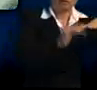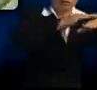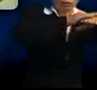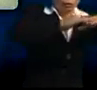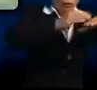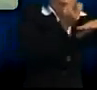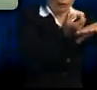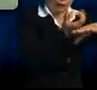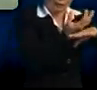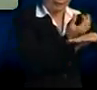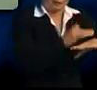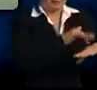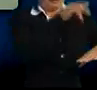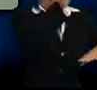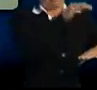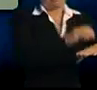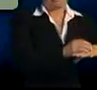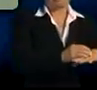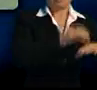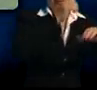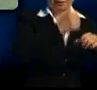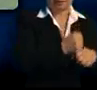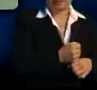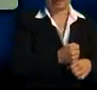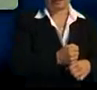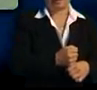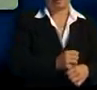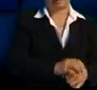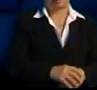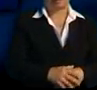that is shiny, ductile, and malleable.